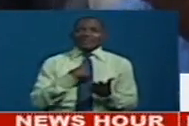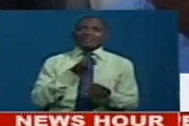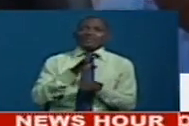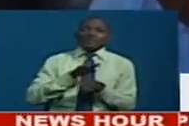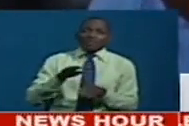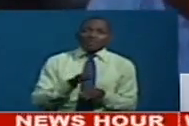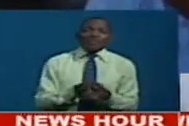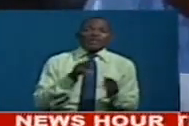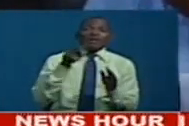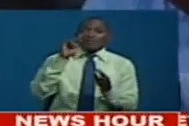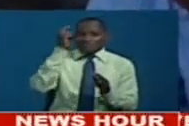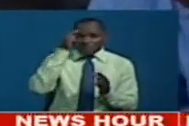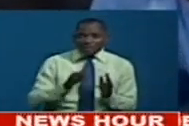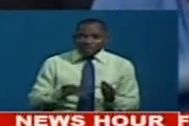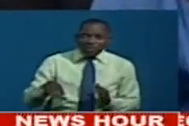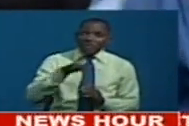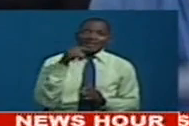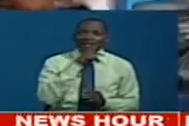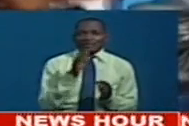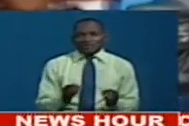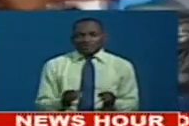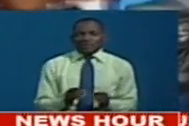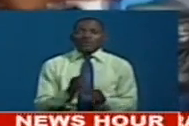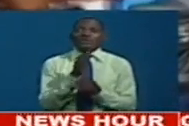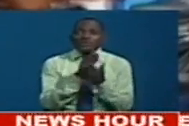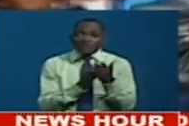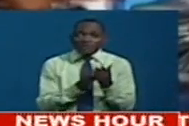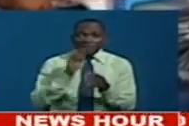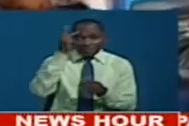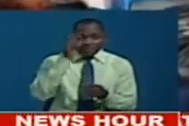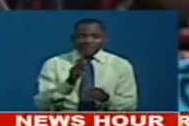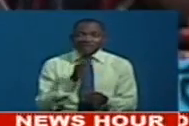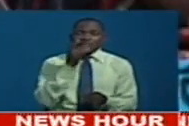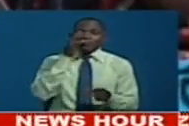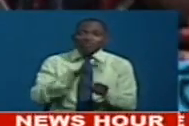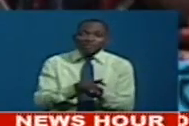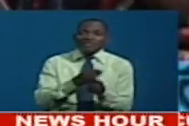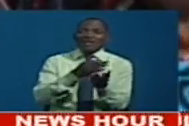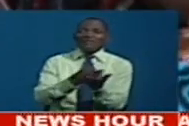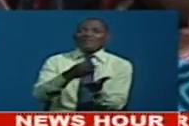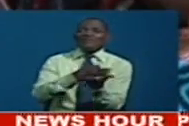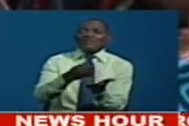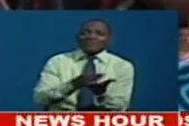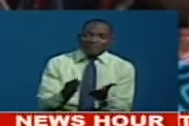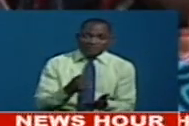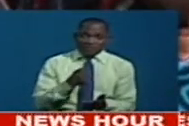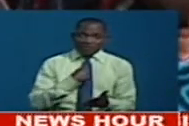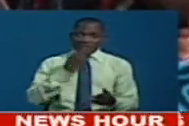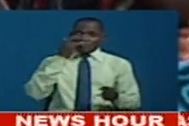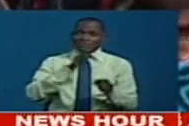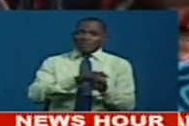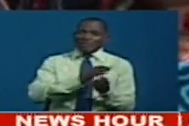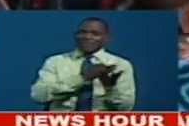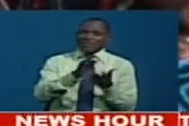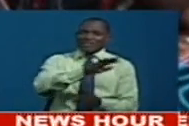that not all politicians are liars. But there are some who will make promises and commitments because they know that if